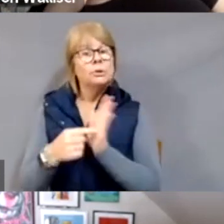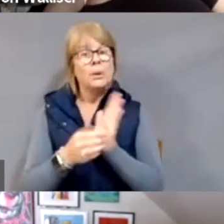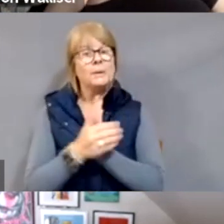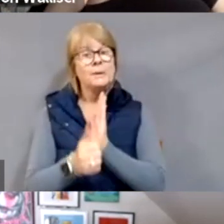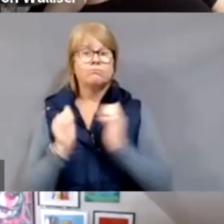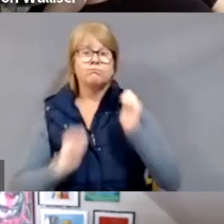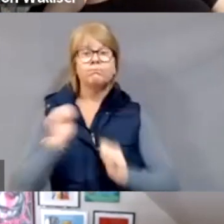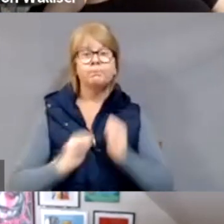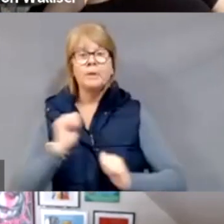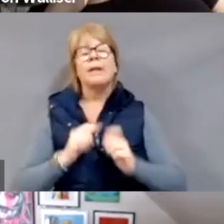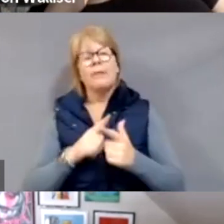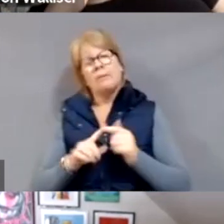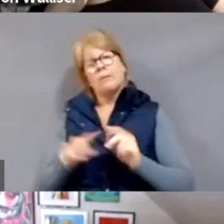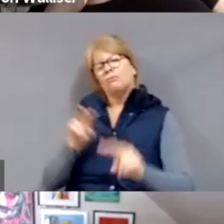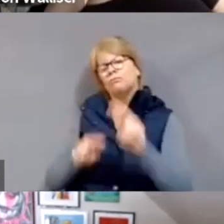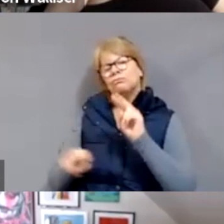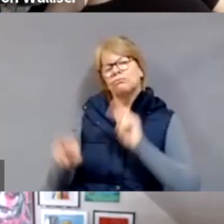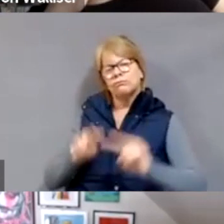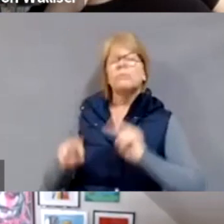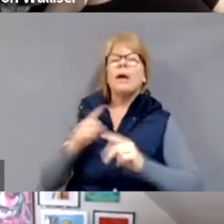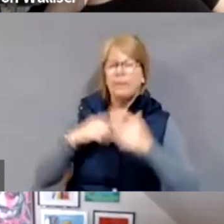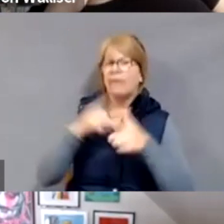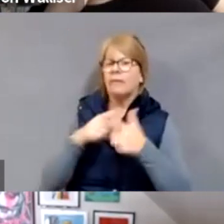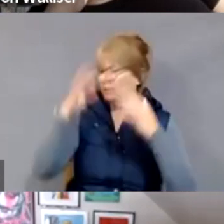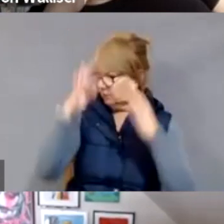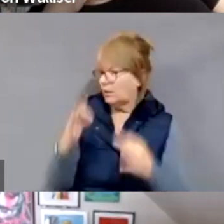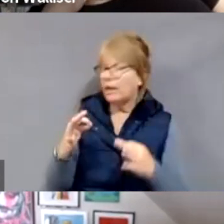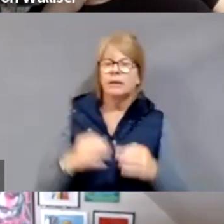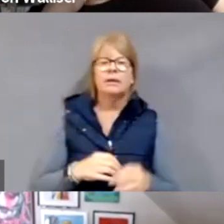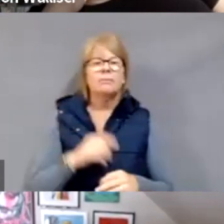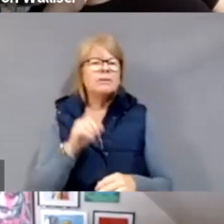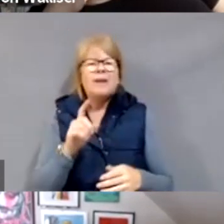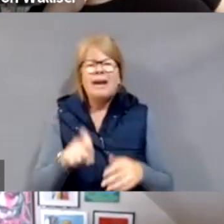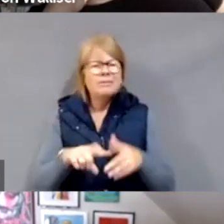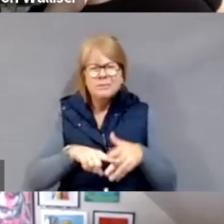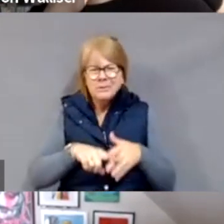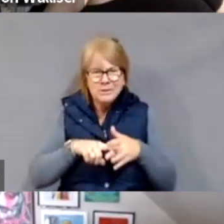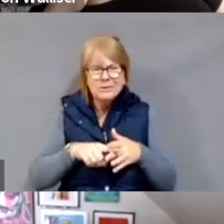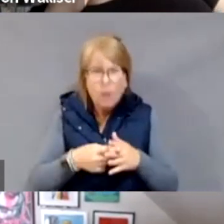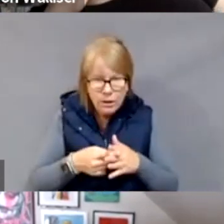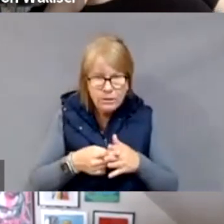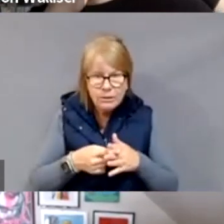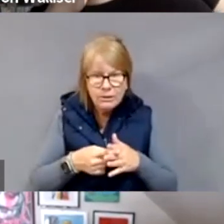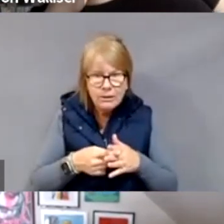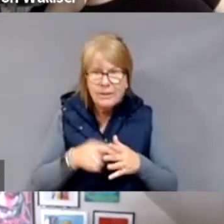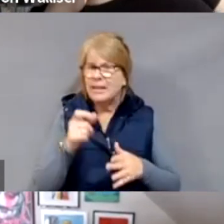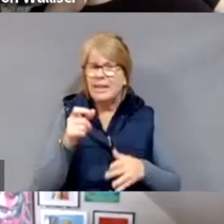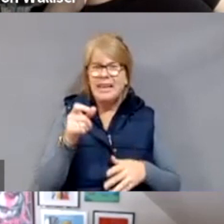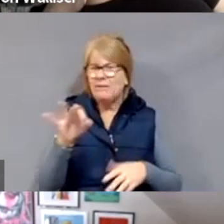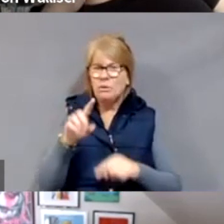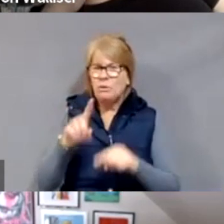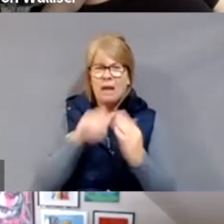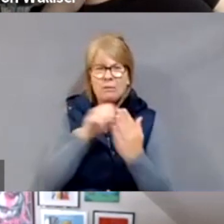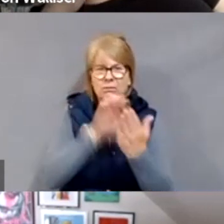make some inferences about that, but everybody starts somewhere. If you can't put community theater on